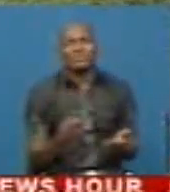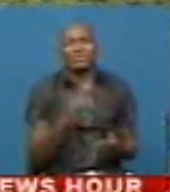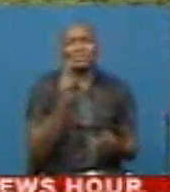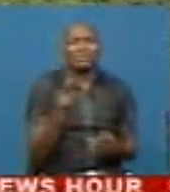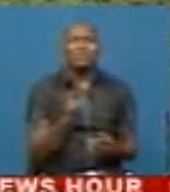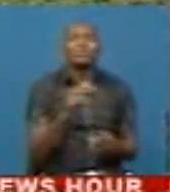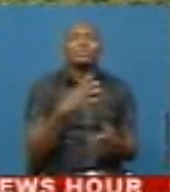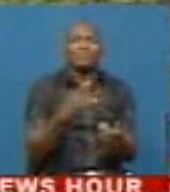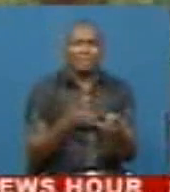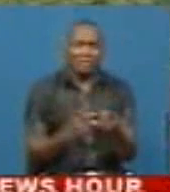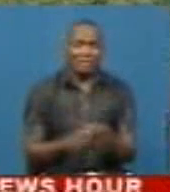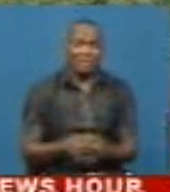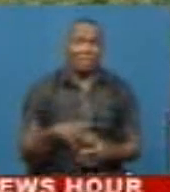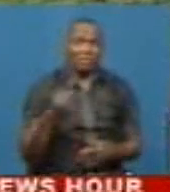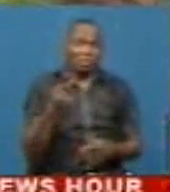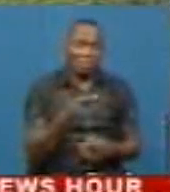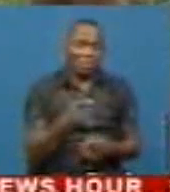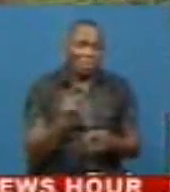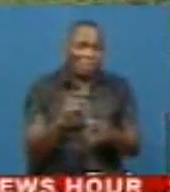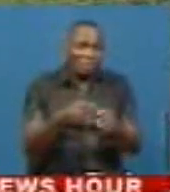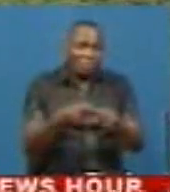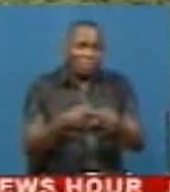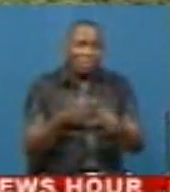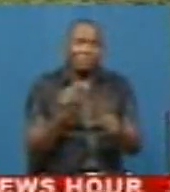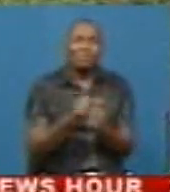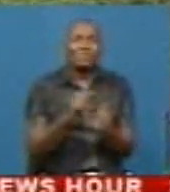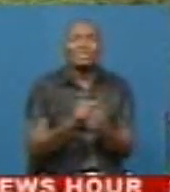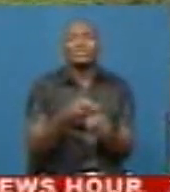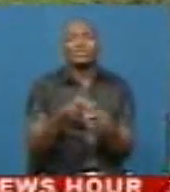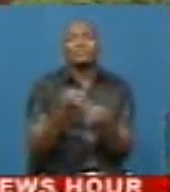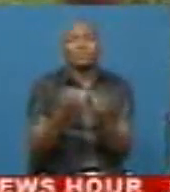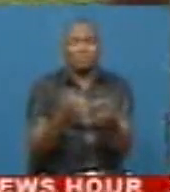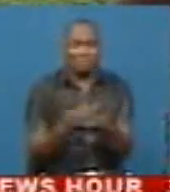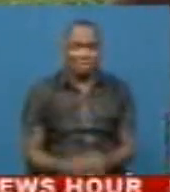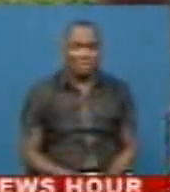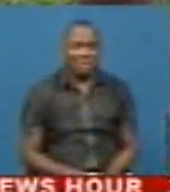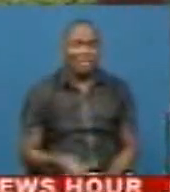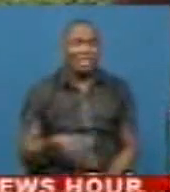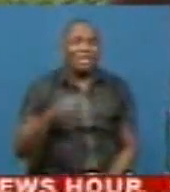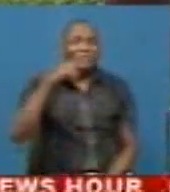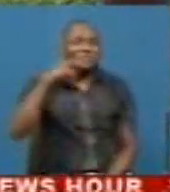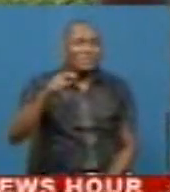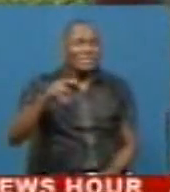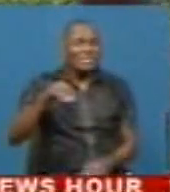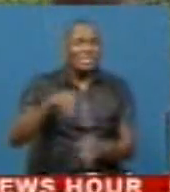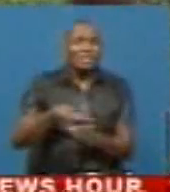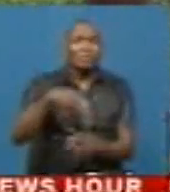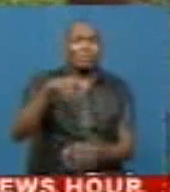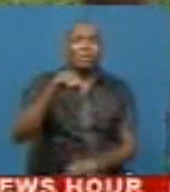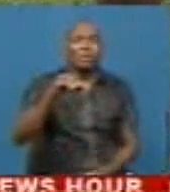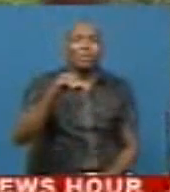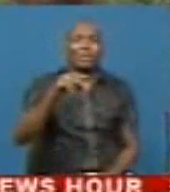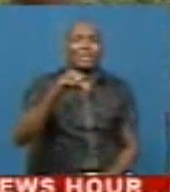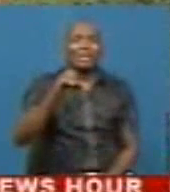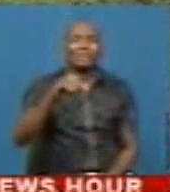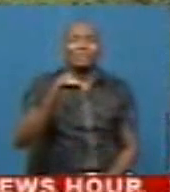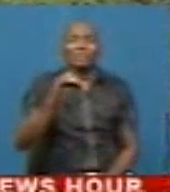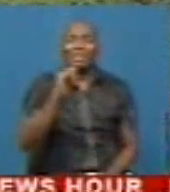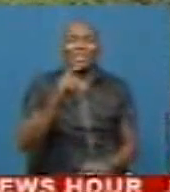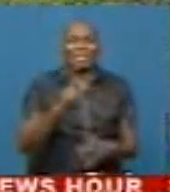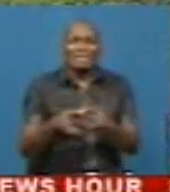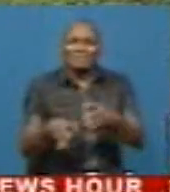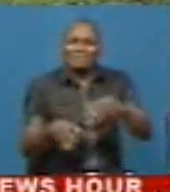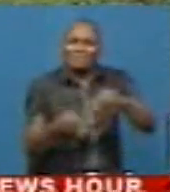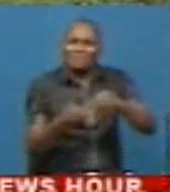preparations because our sauce tastes with salt, and the sweetness in the sweet potato couldn't combine